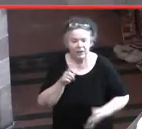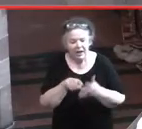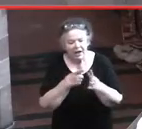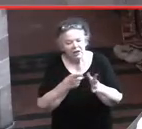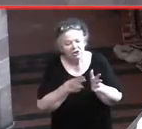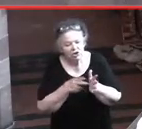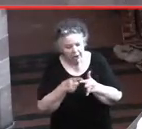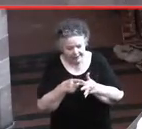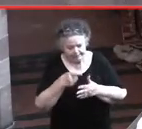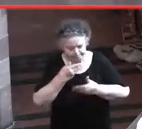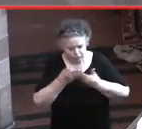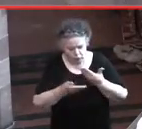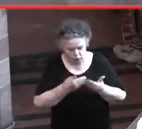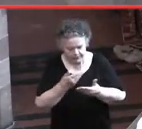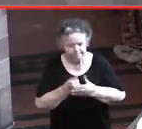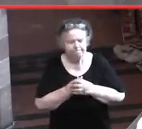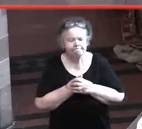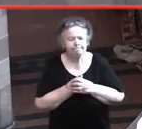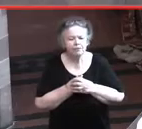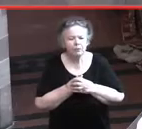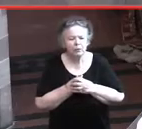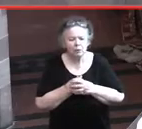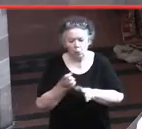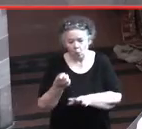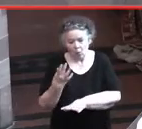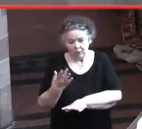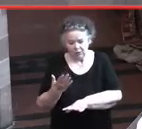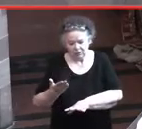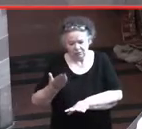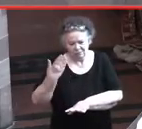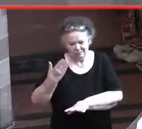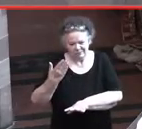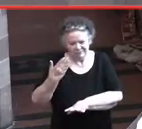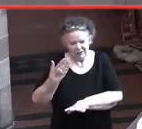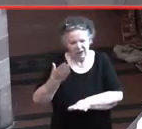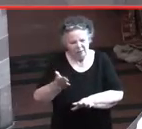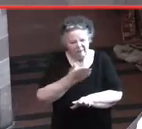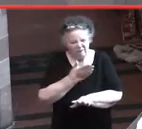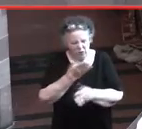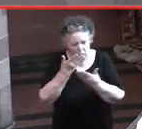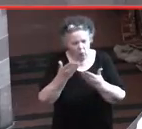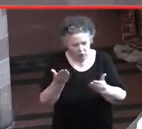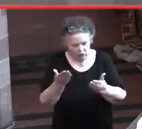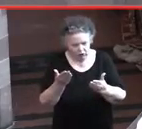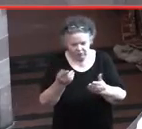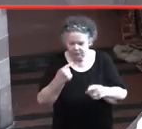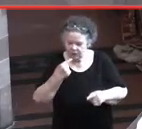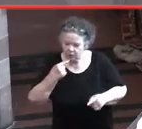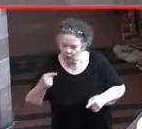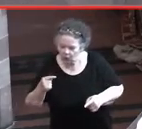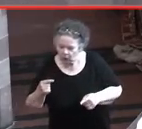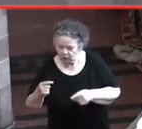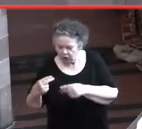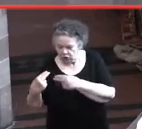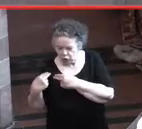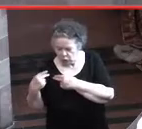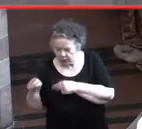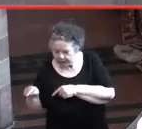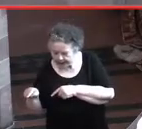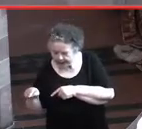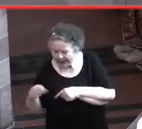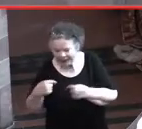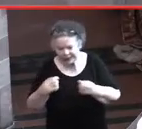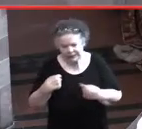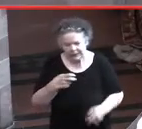Jane shares the story of how once early in the week before a service, she confided to a church steward about